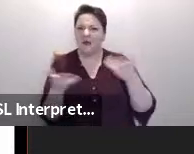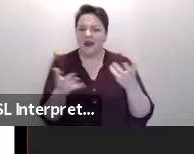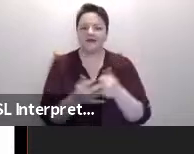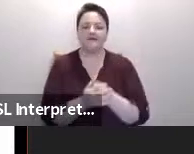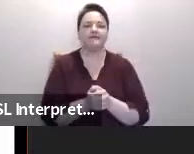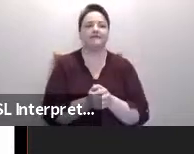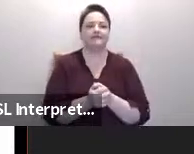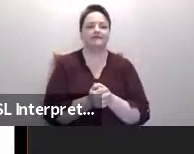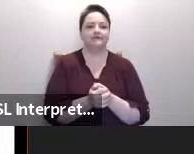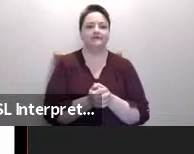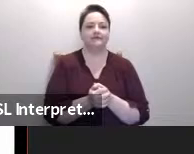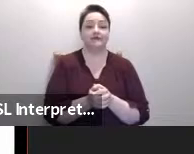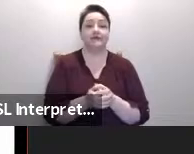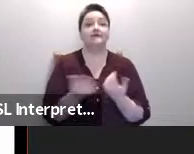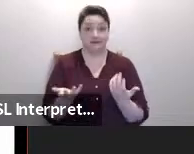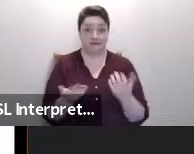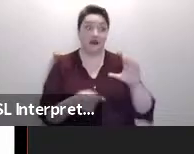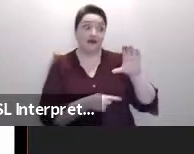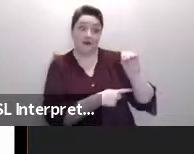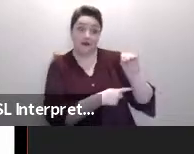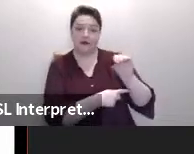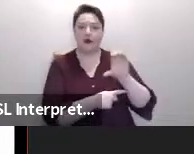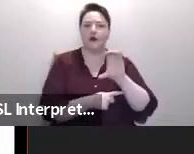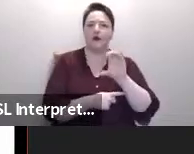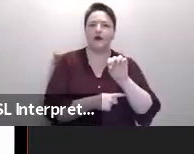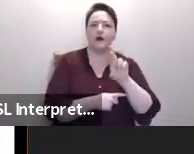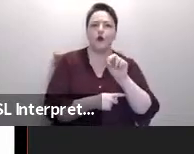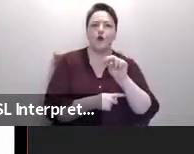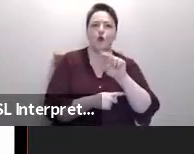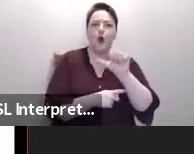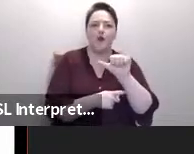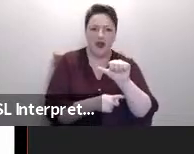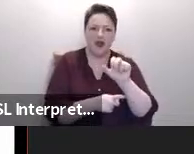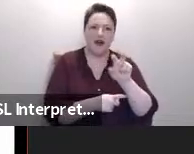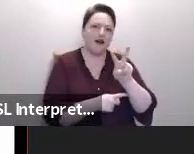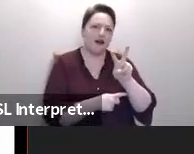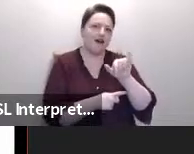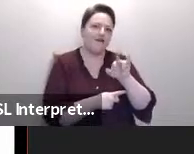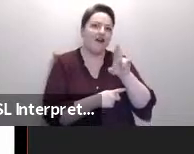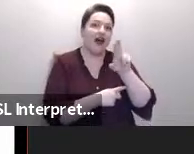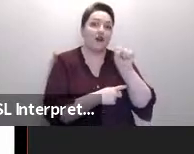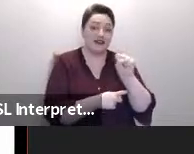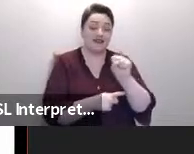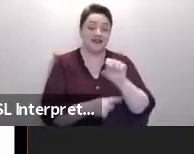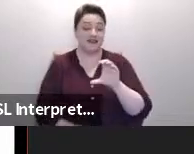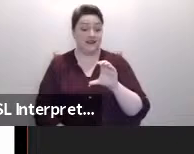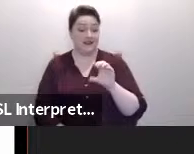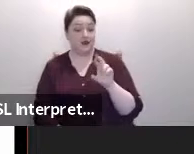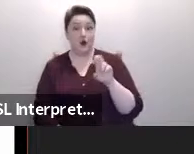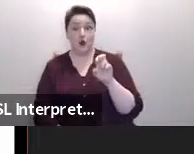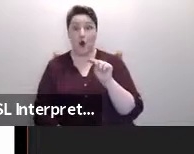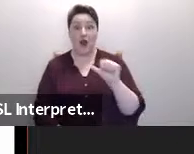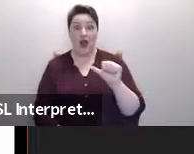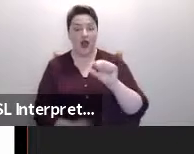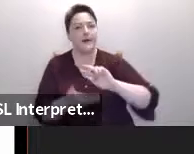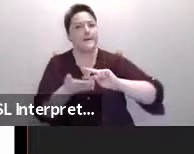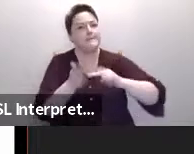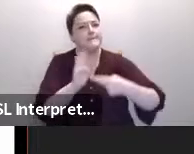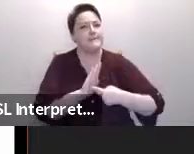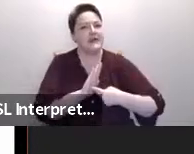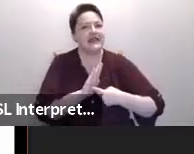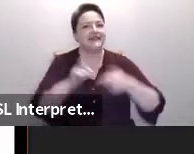is a coronavirus. The term corona is Latin for